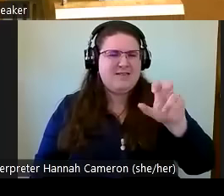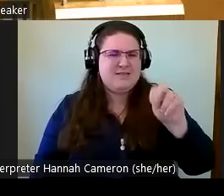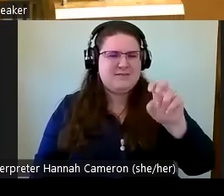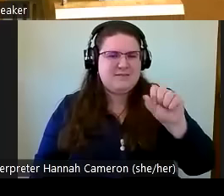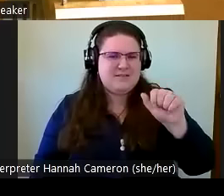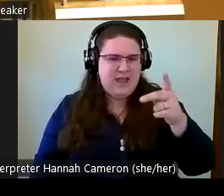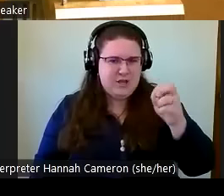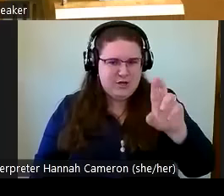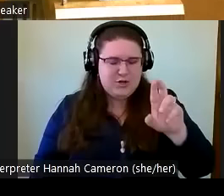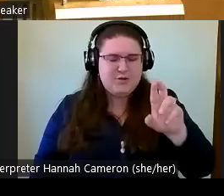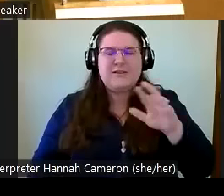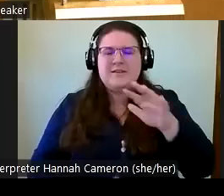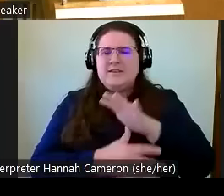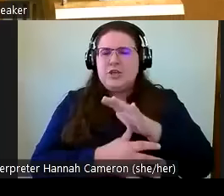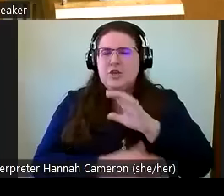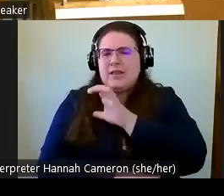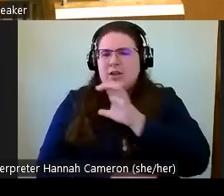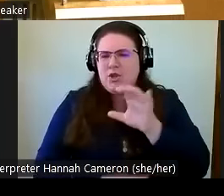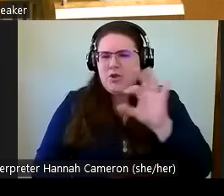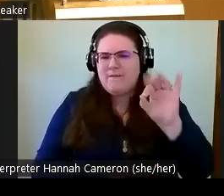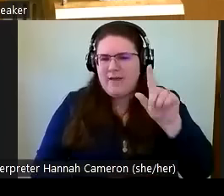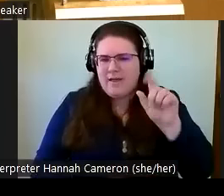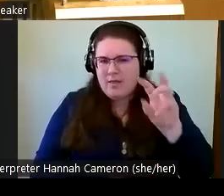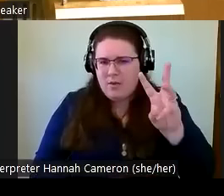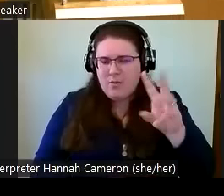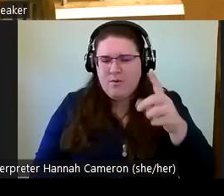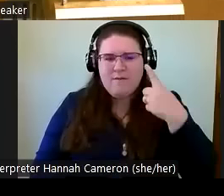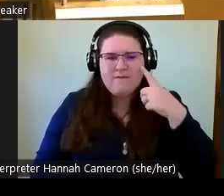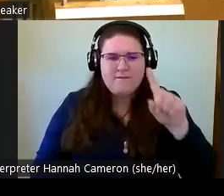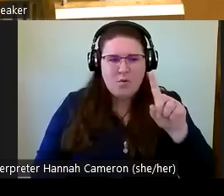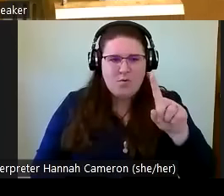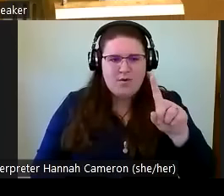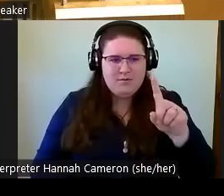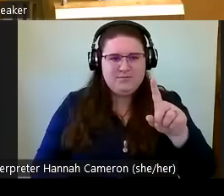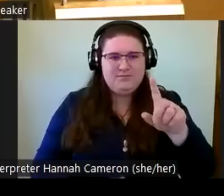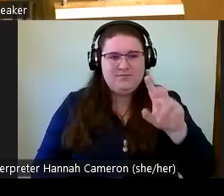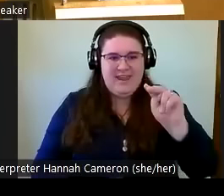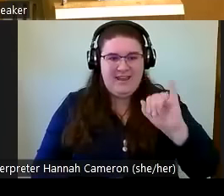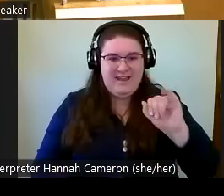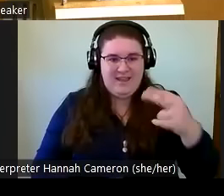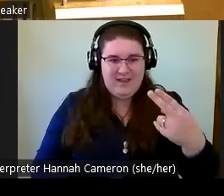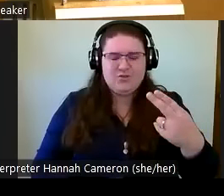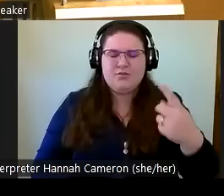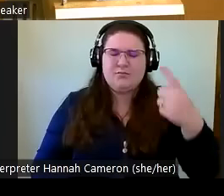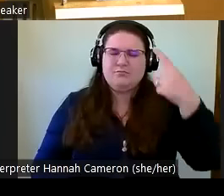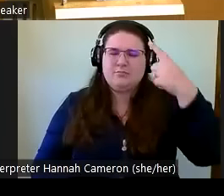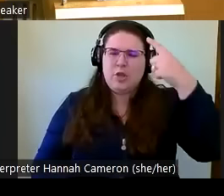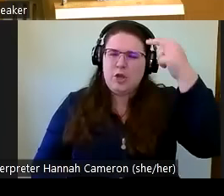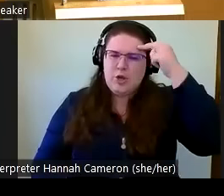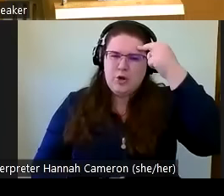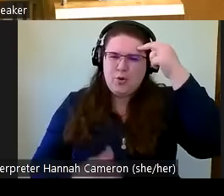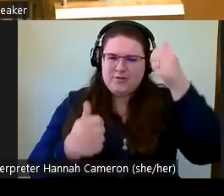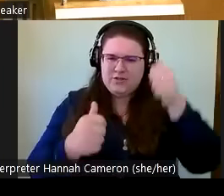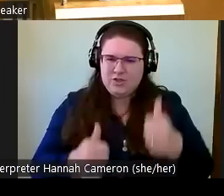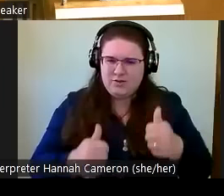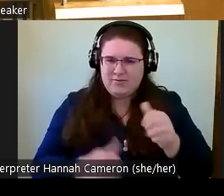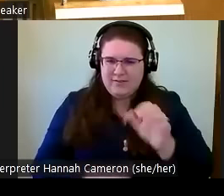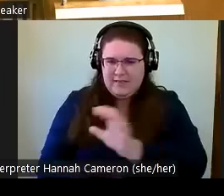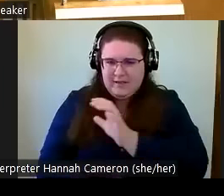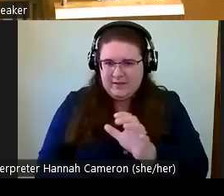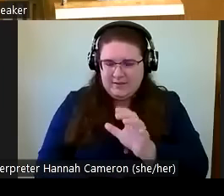in the neurogenetics branch in the neurodegenerative clinic. Okay. She joined the NIH